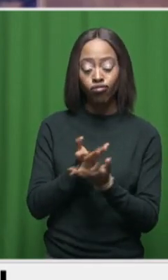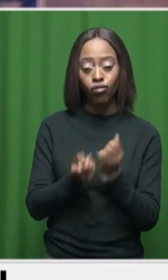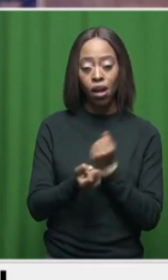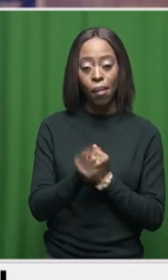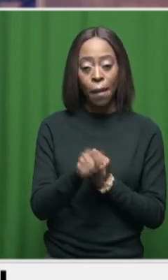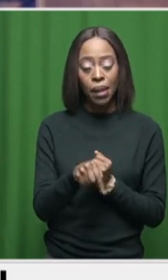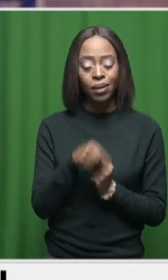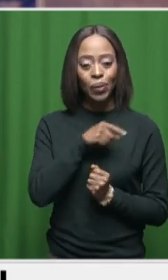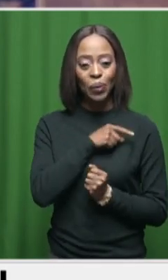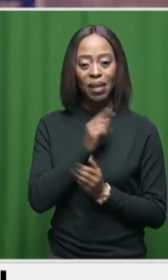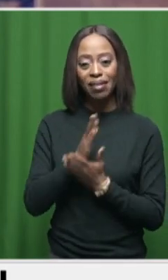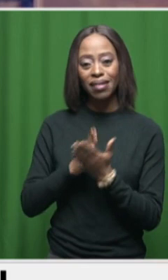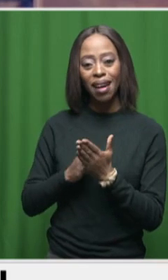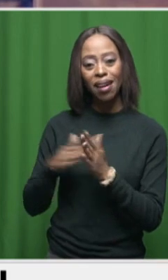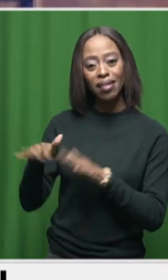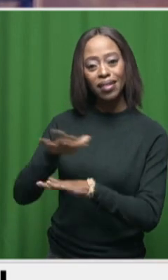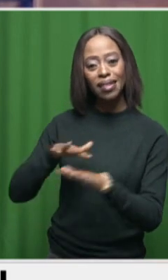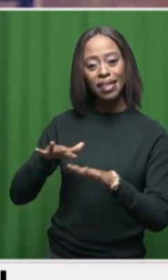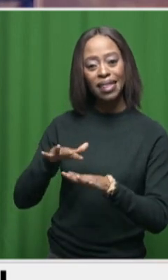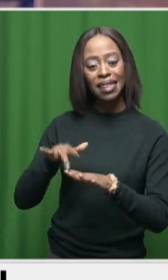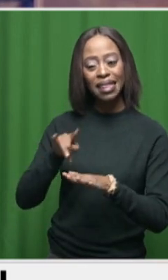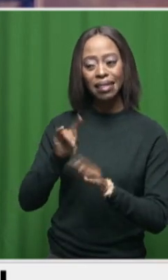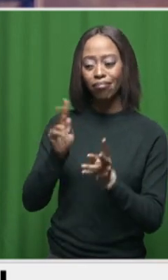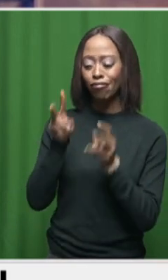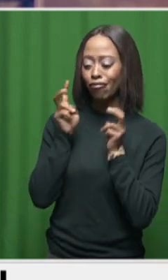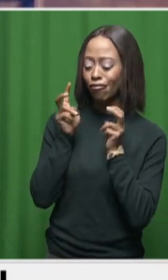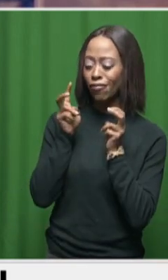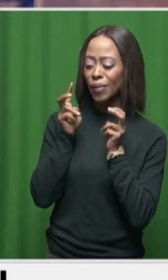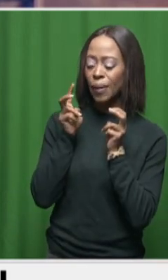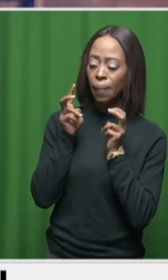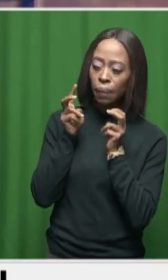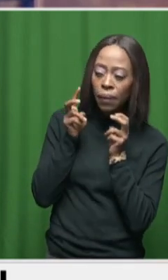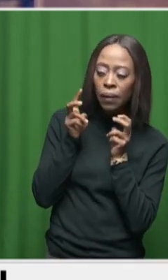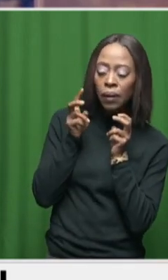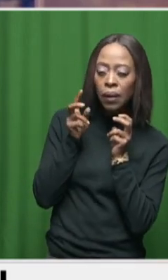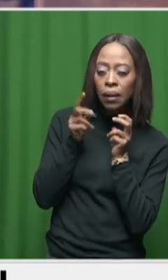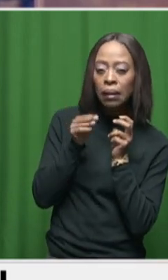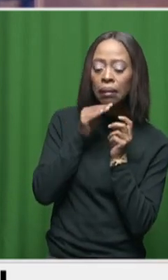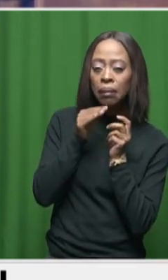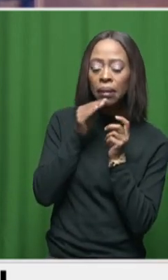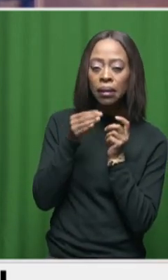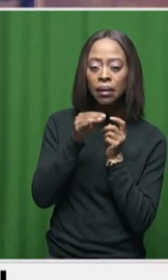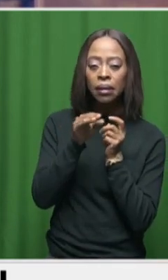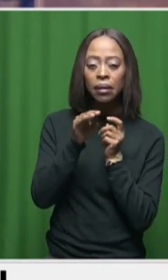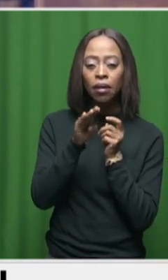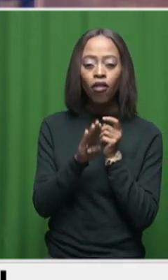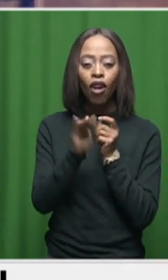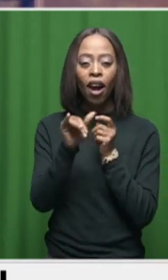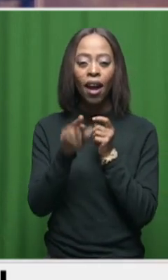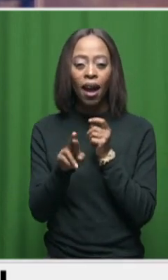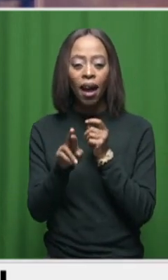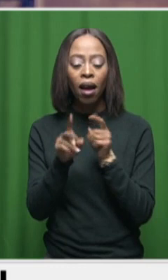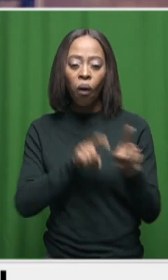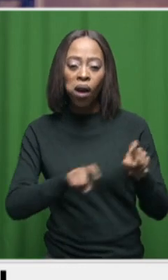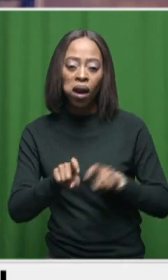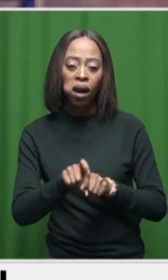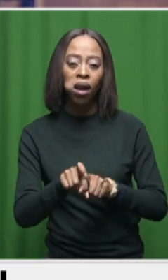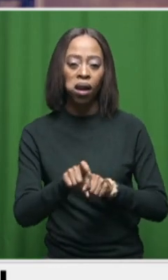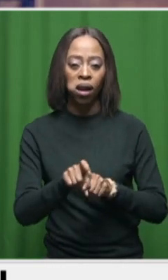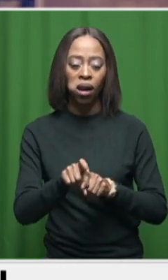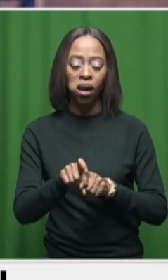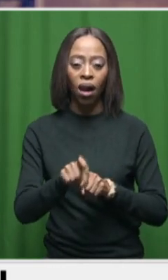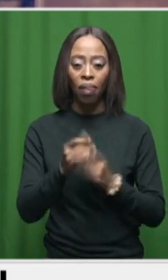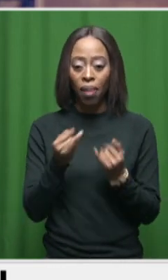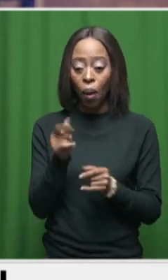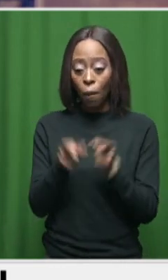have, because in some instances it can be read as the rise of AI and robotics comes at a cost